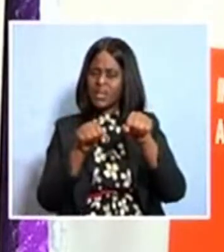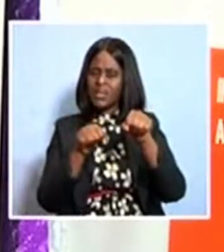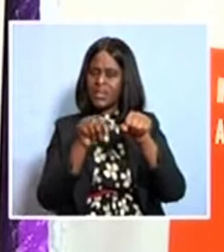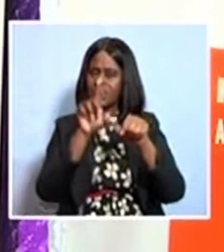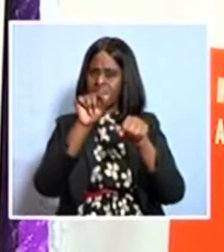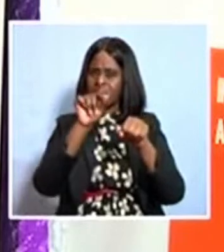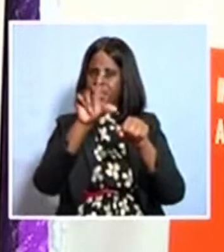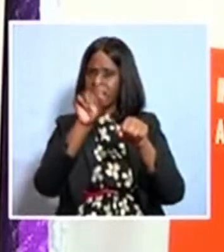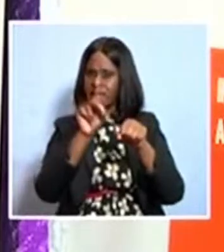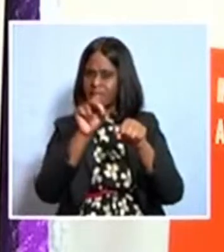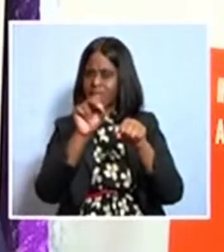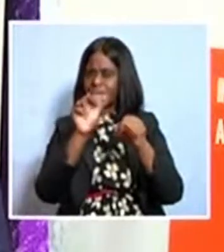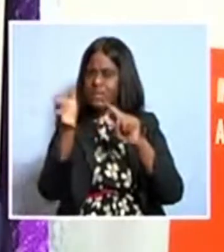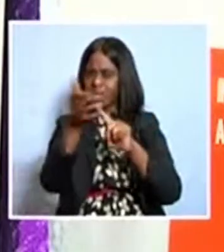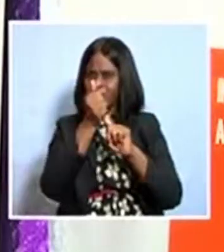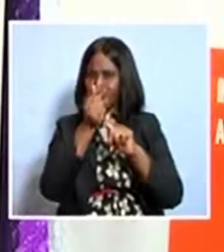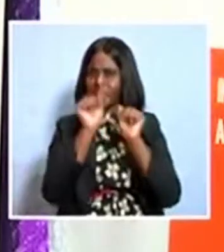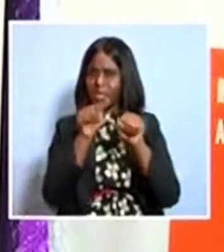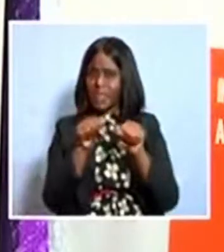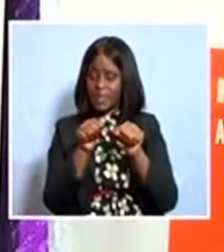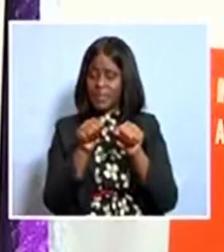2030?